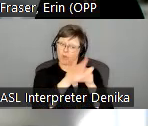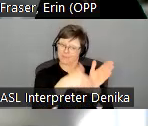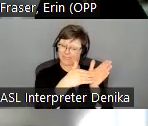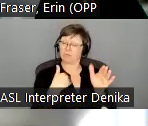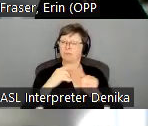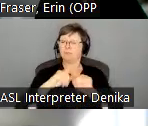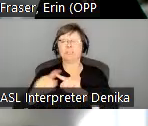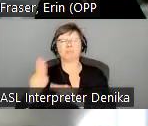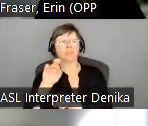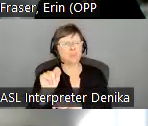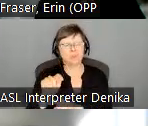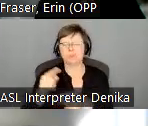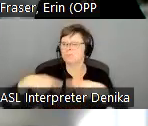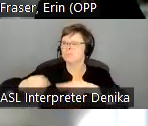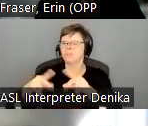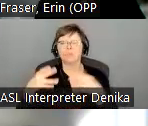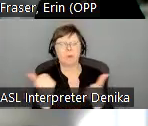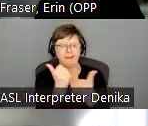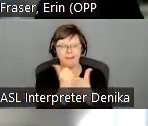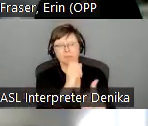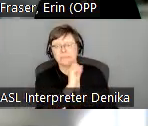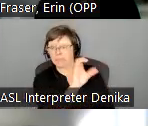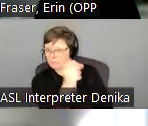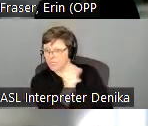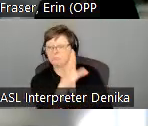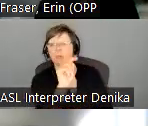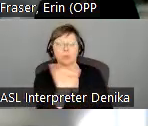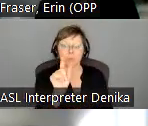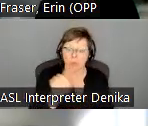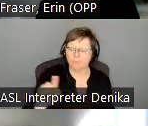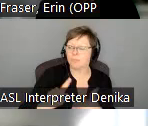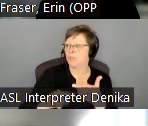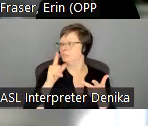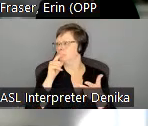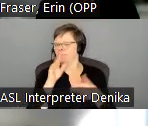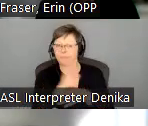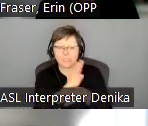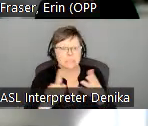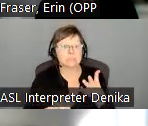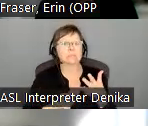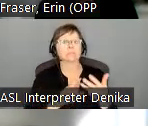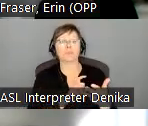that support not only seniors, government, private businesses, and law enforcement.